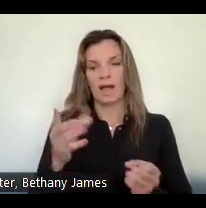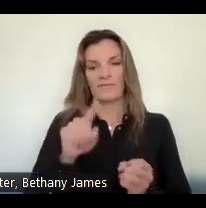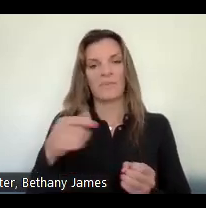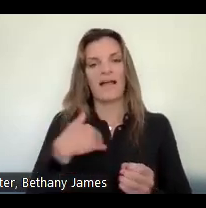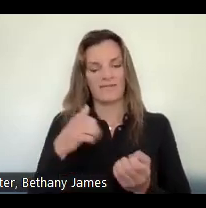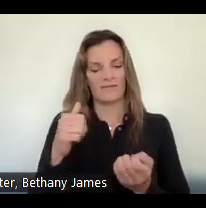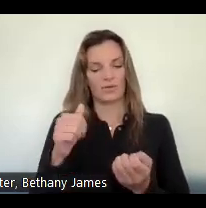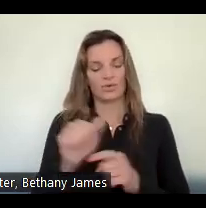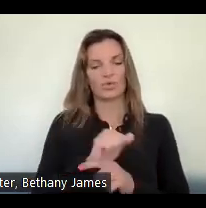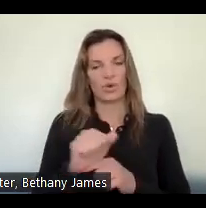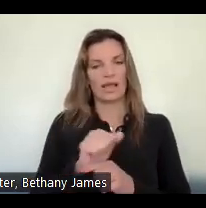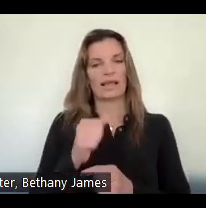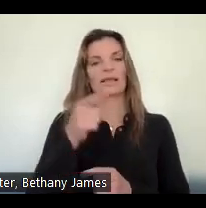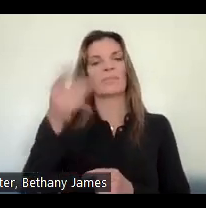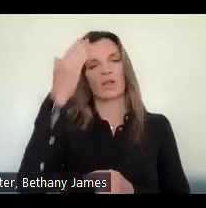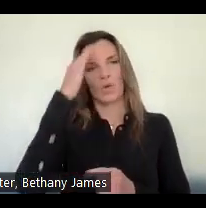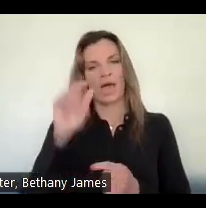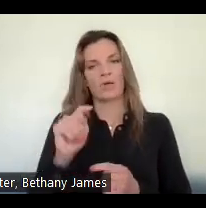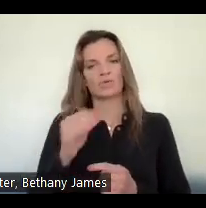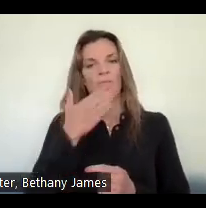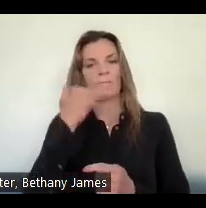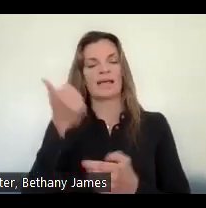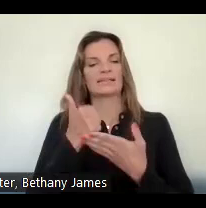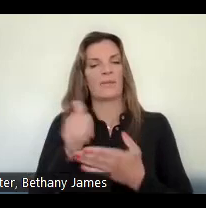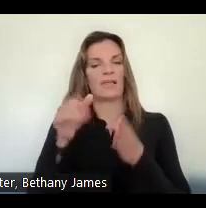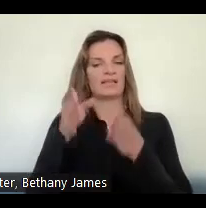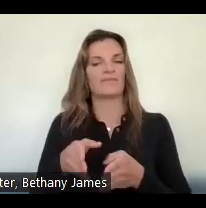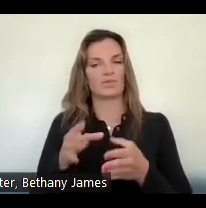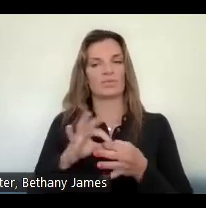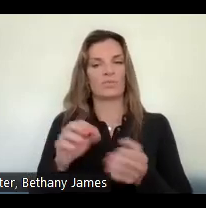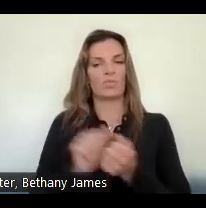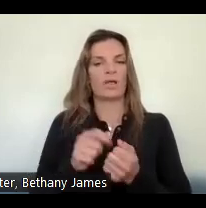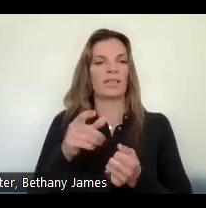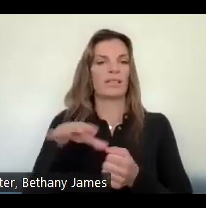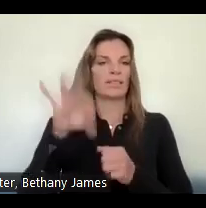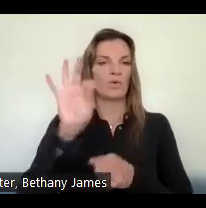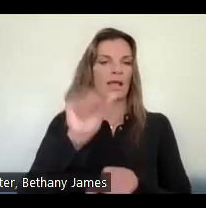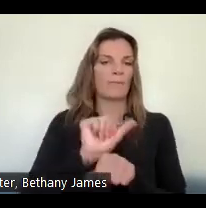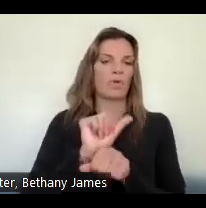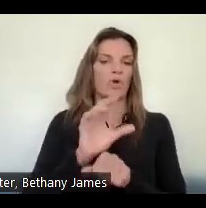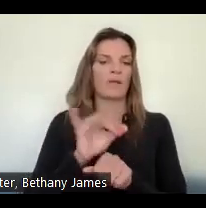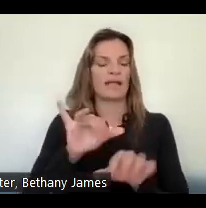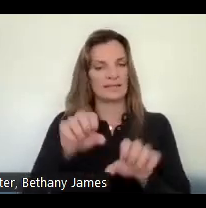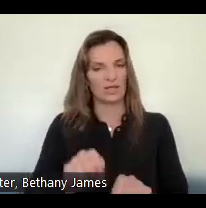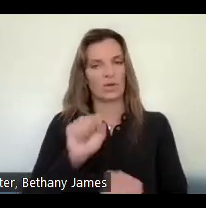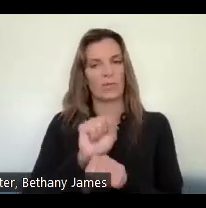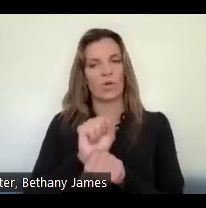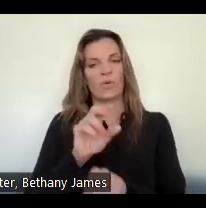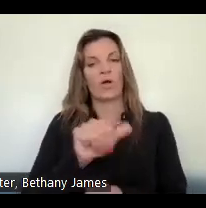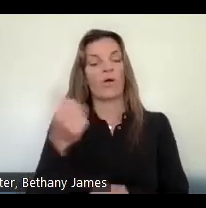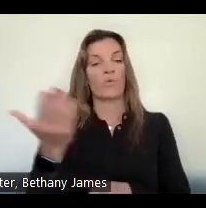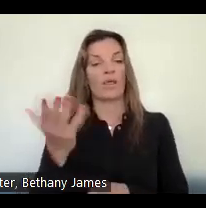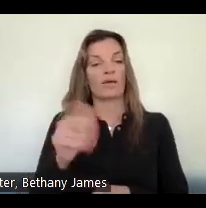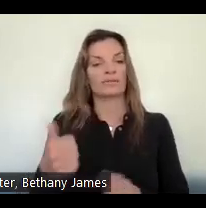this and they know how best to help the individual with locating employment and securing employment. And then another thing as well